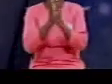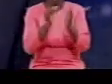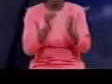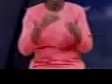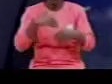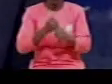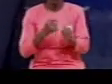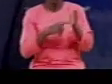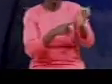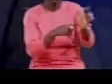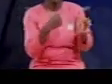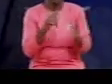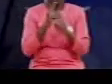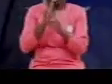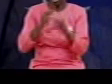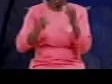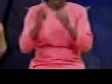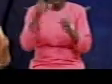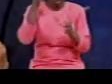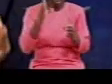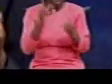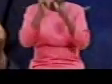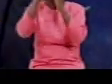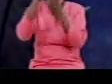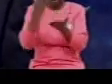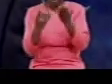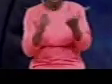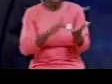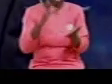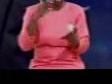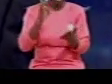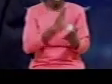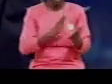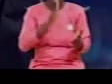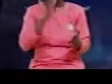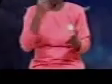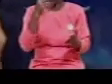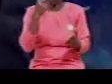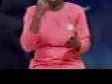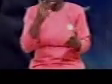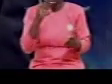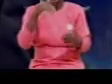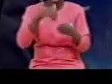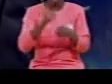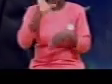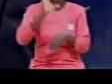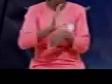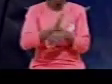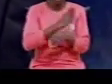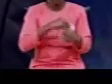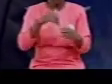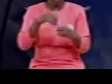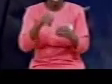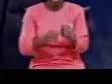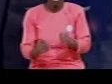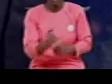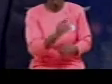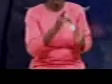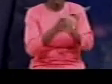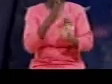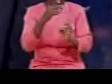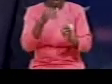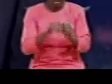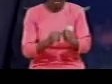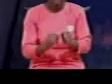God. Father, that the glory of Christ will be seen in your church and everywhere in Jesus' name. Thank